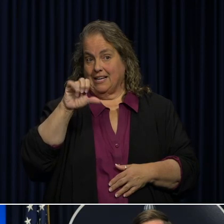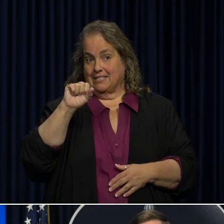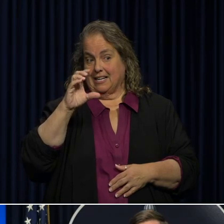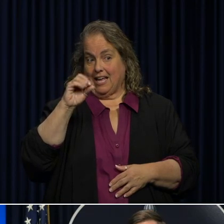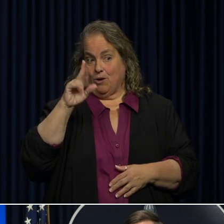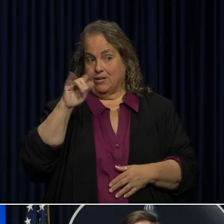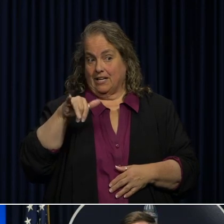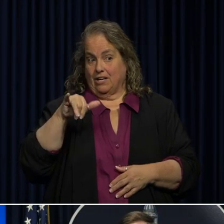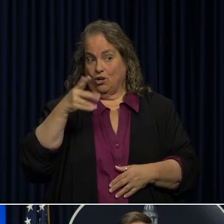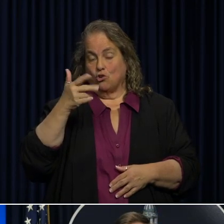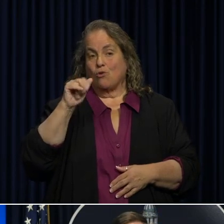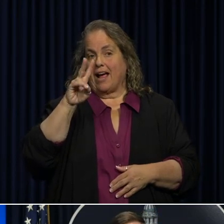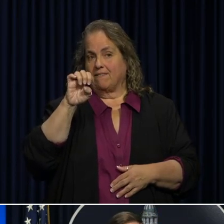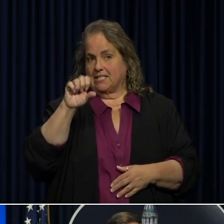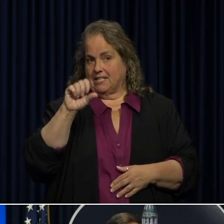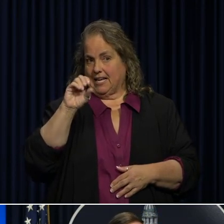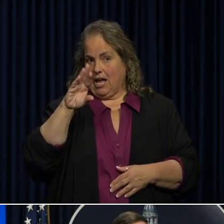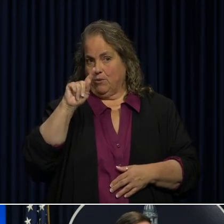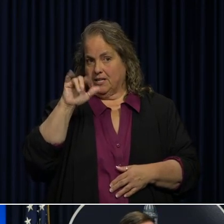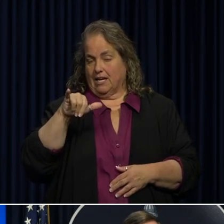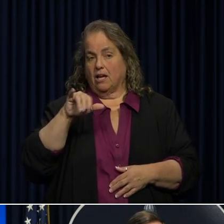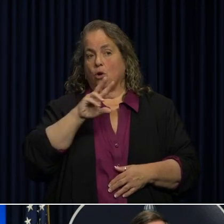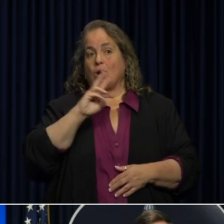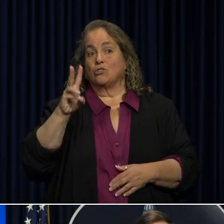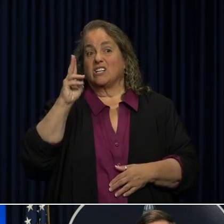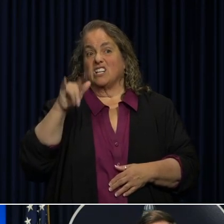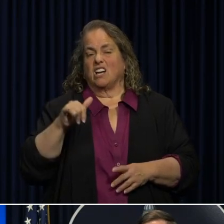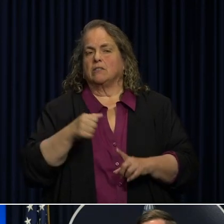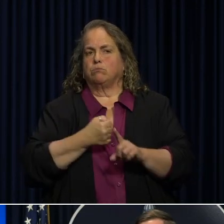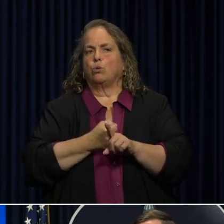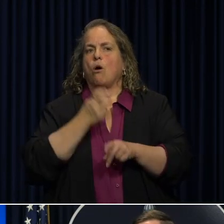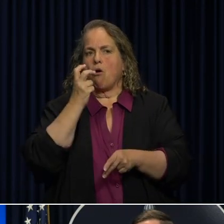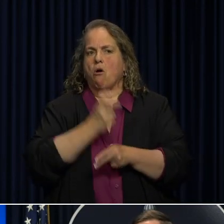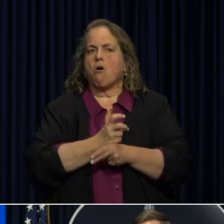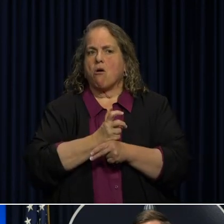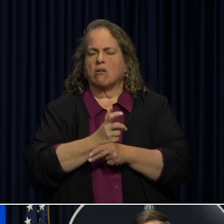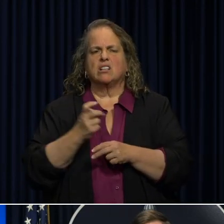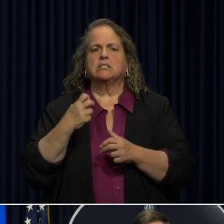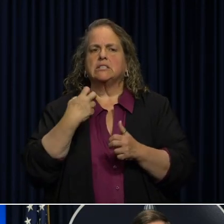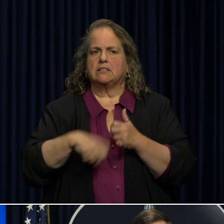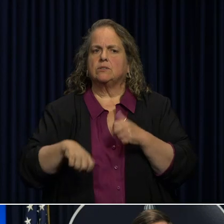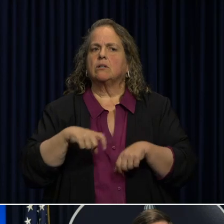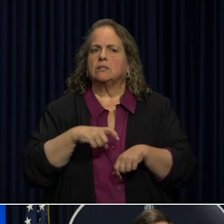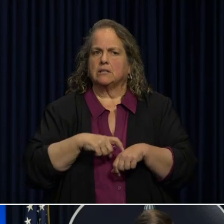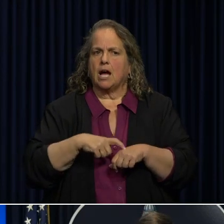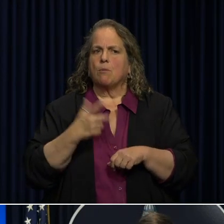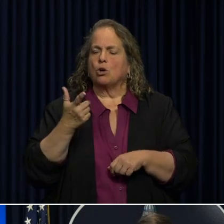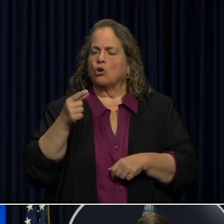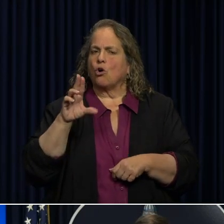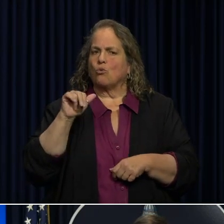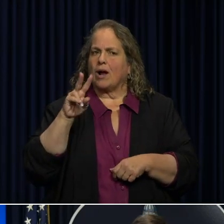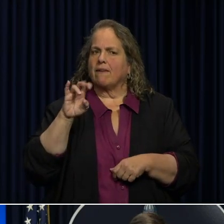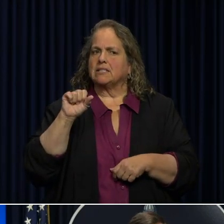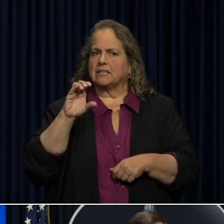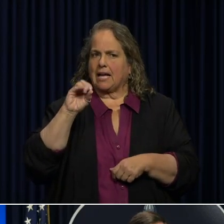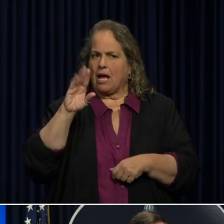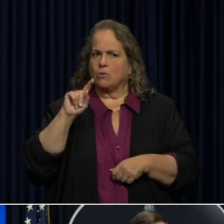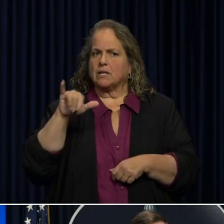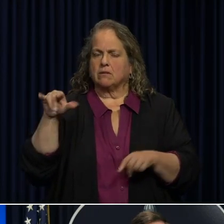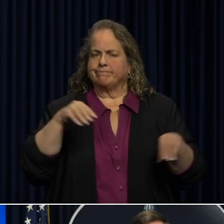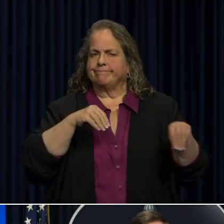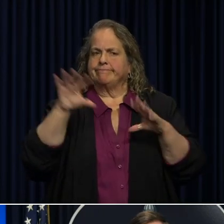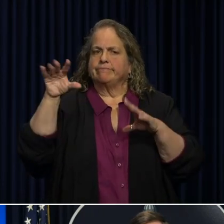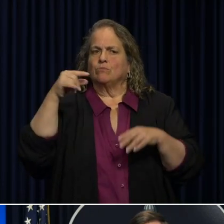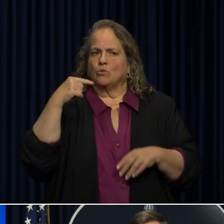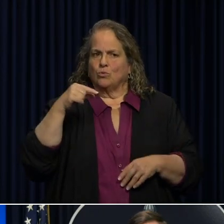Kentucky, has been hit really, really hard and are going through a very difficult time right now. And we'll probably